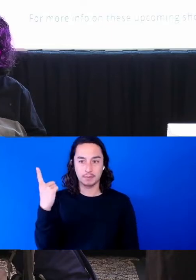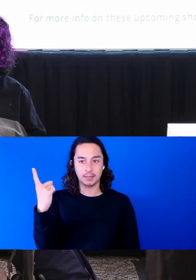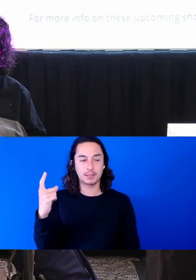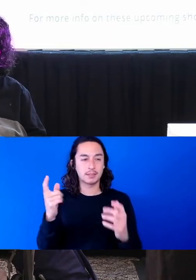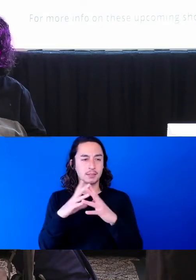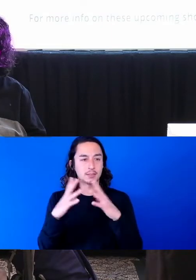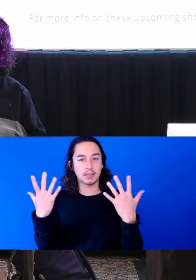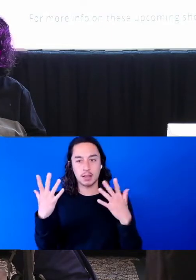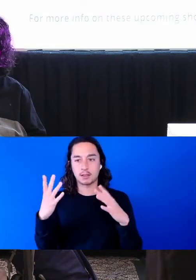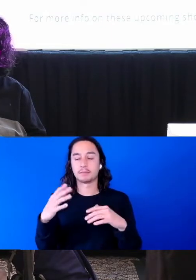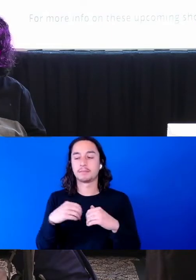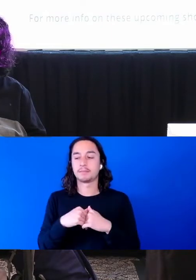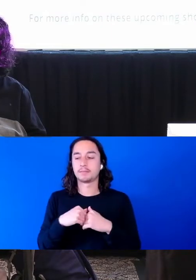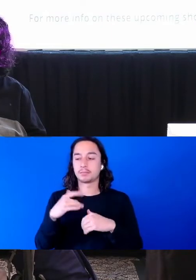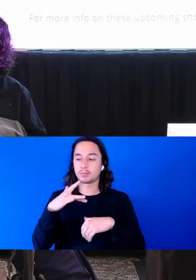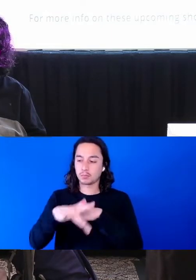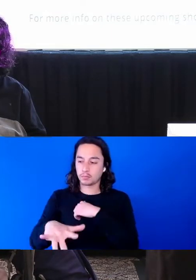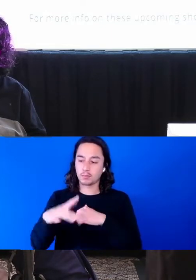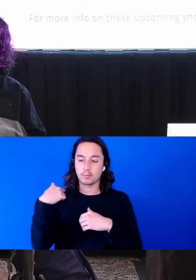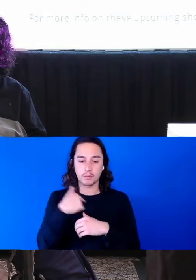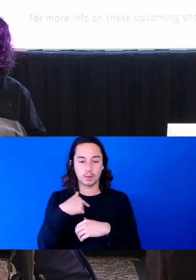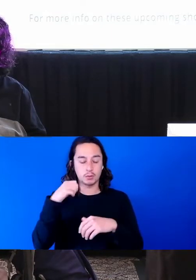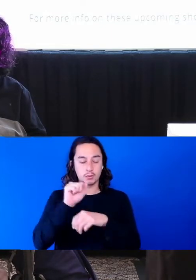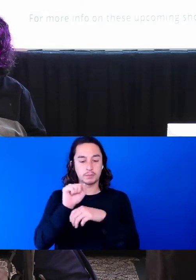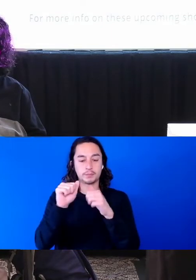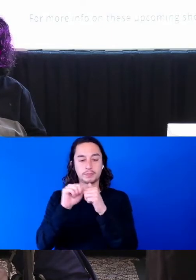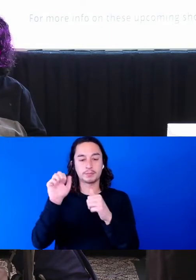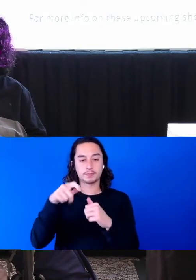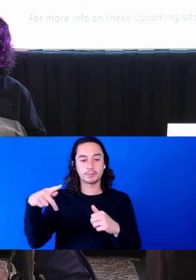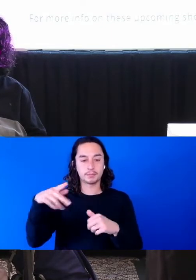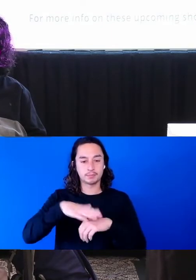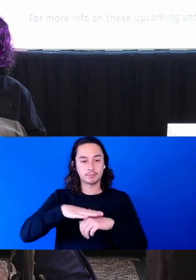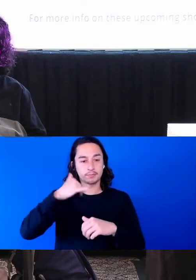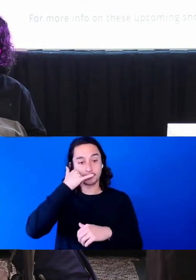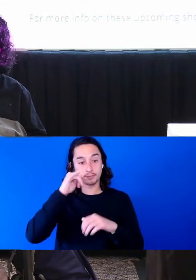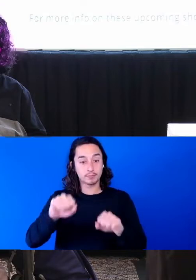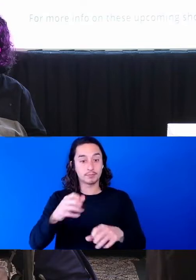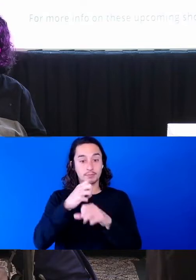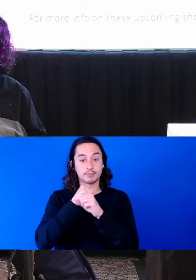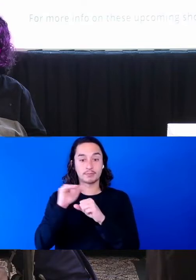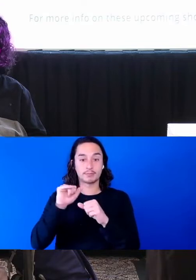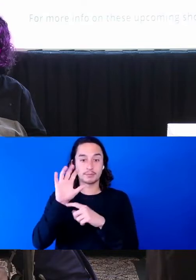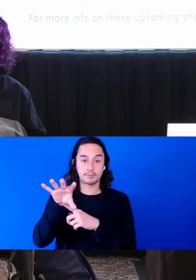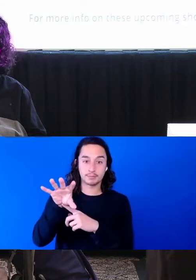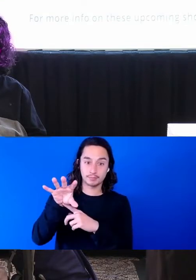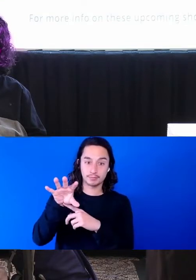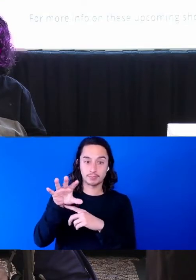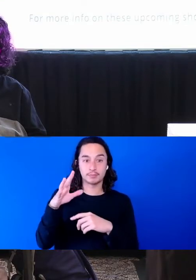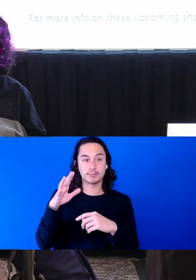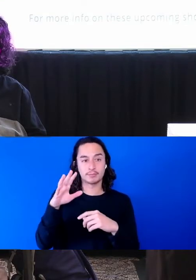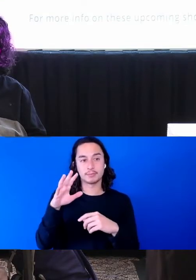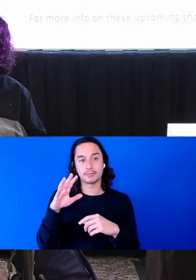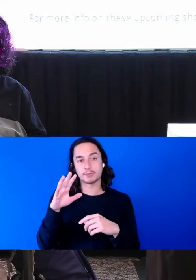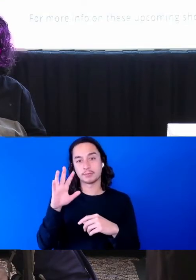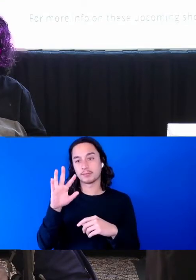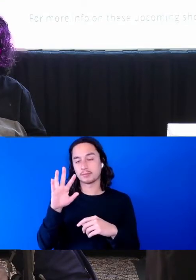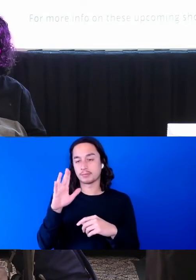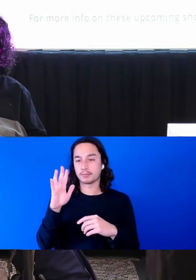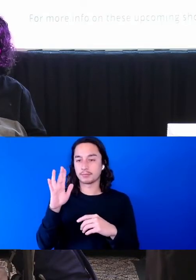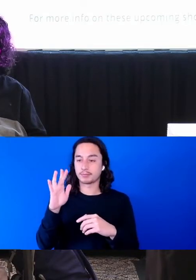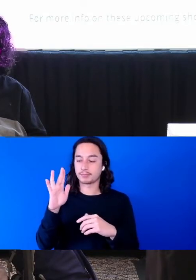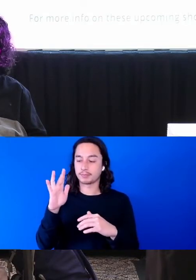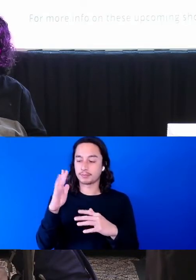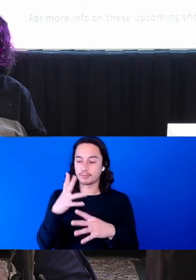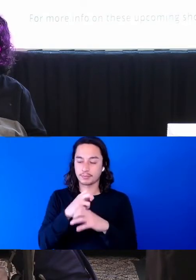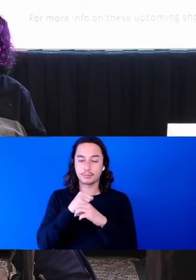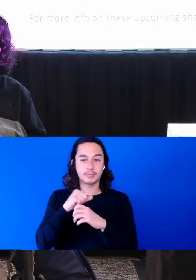and early on we were working with like an app on phones where you can get like a camera feed, you can get a camera feed